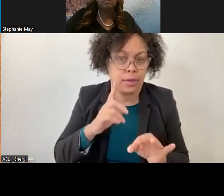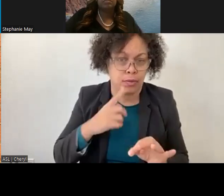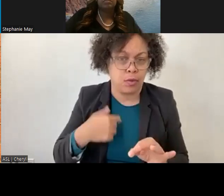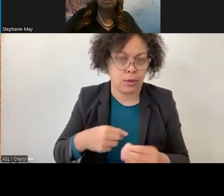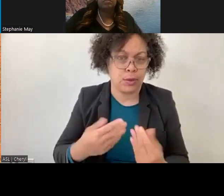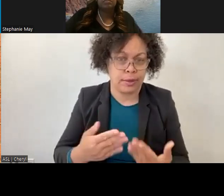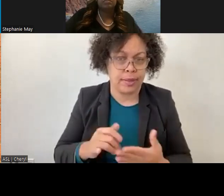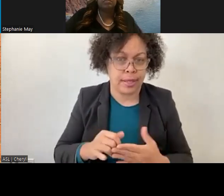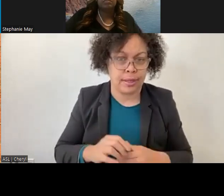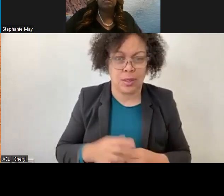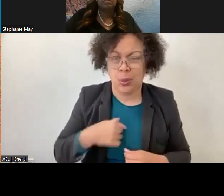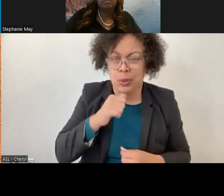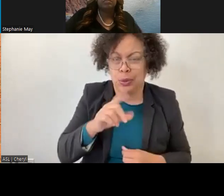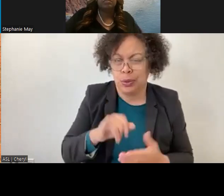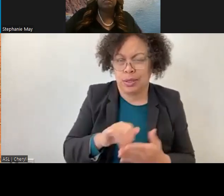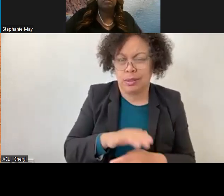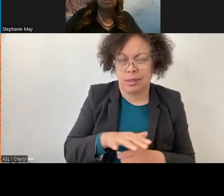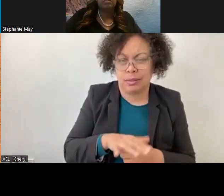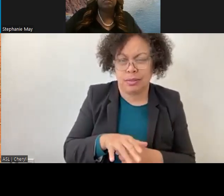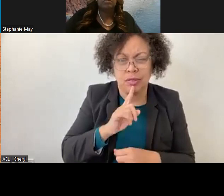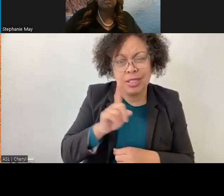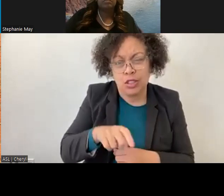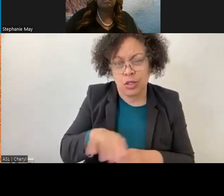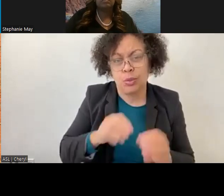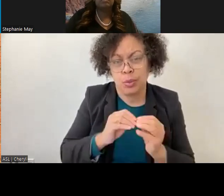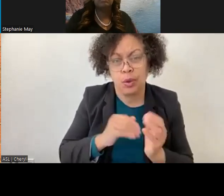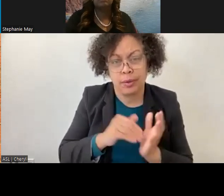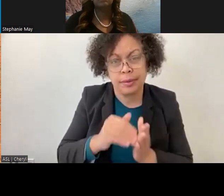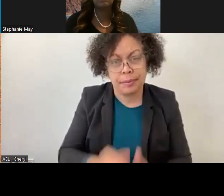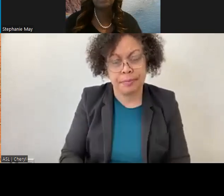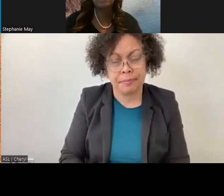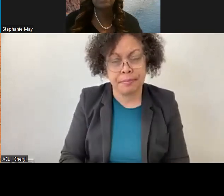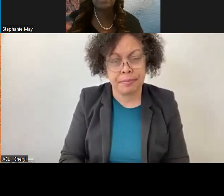we don't do enough, and we should do more of that.